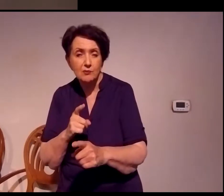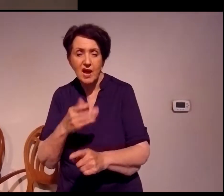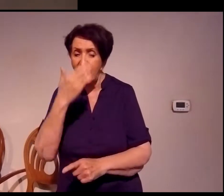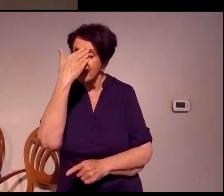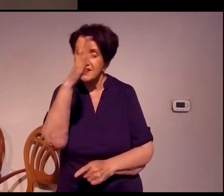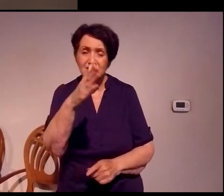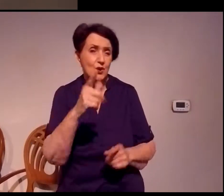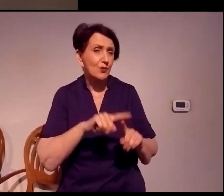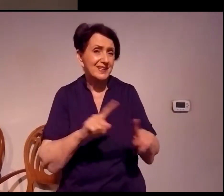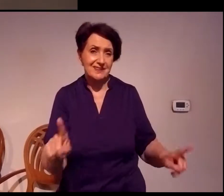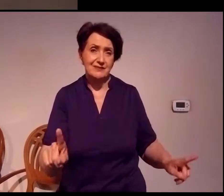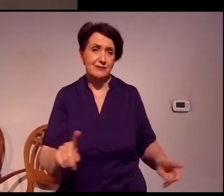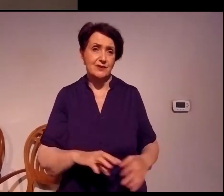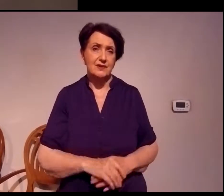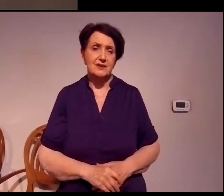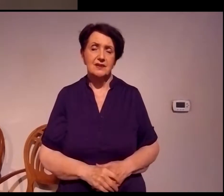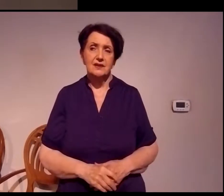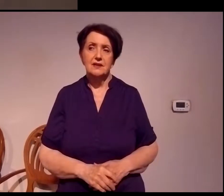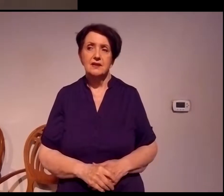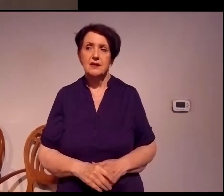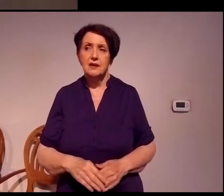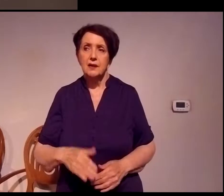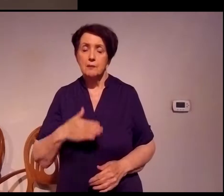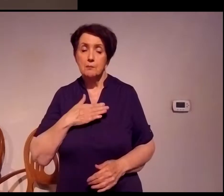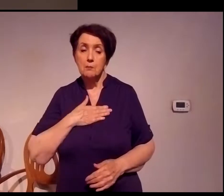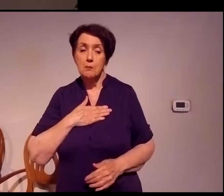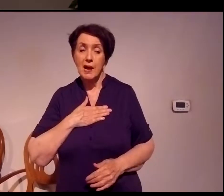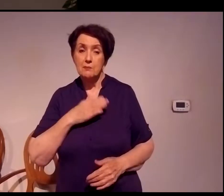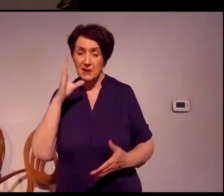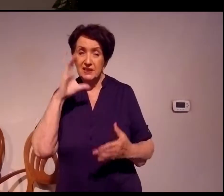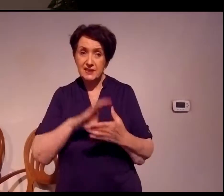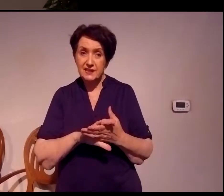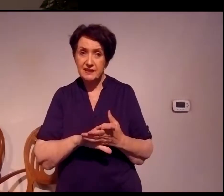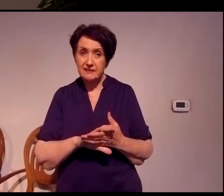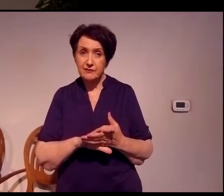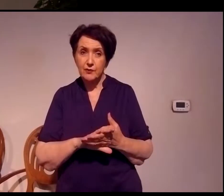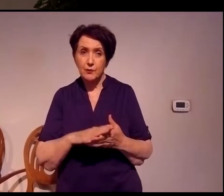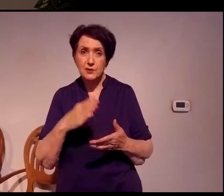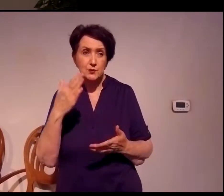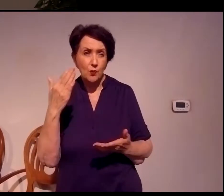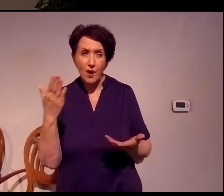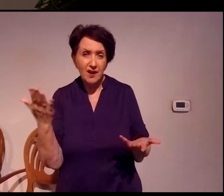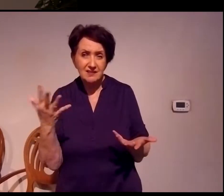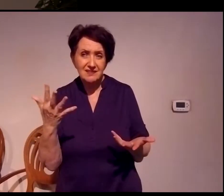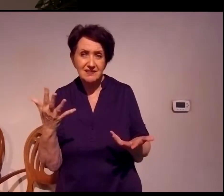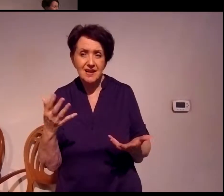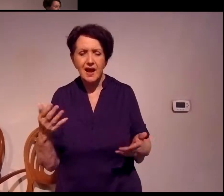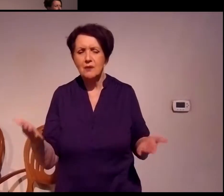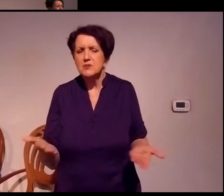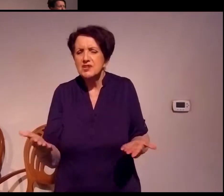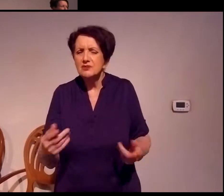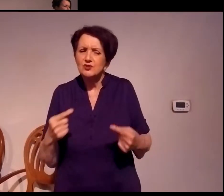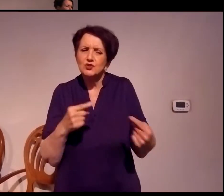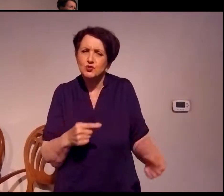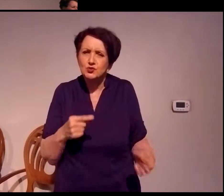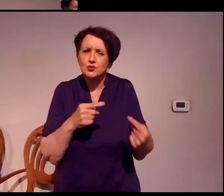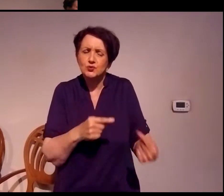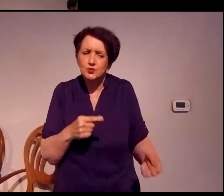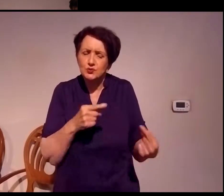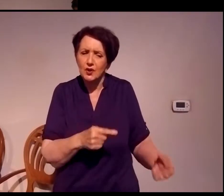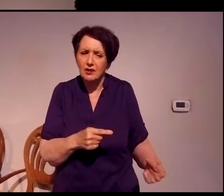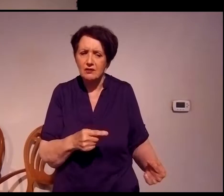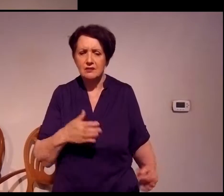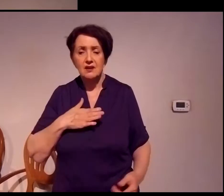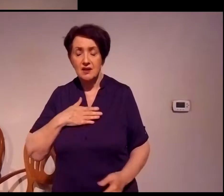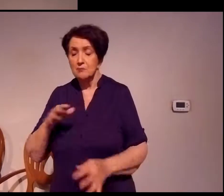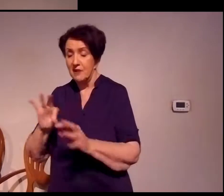different. My core belief was that I'm here to struggle. That's what my family thought. That's